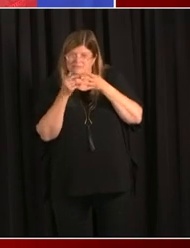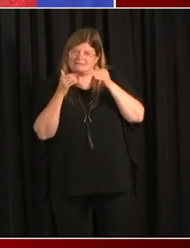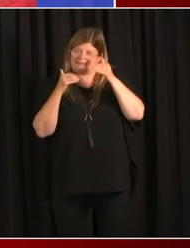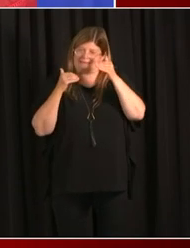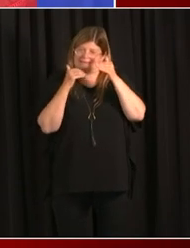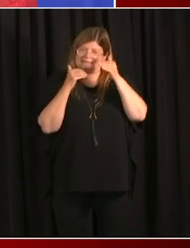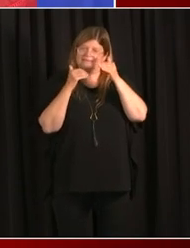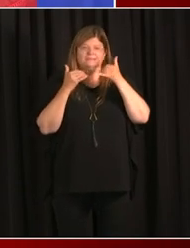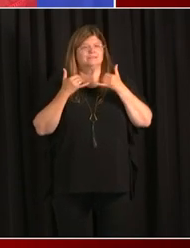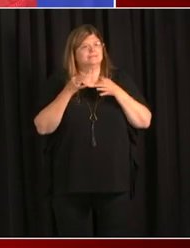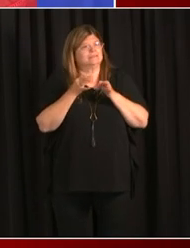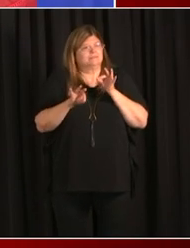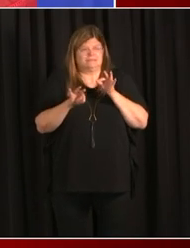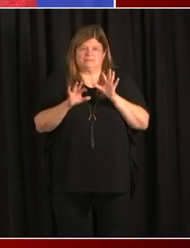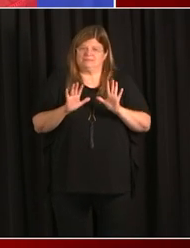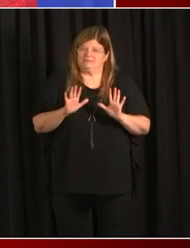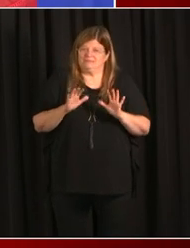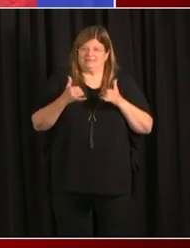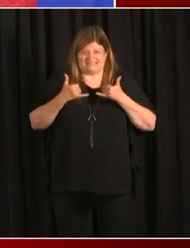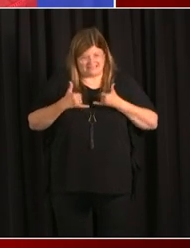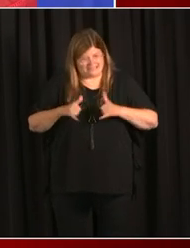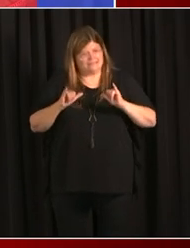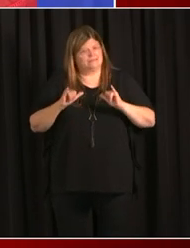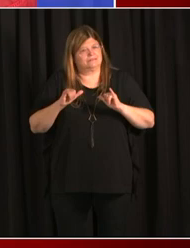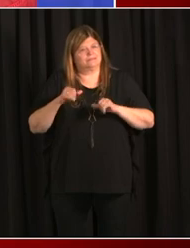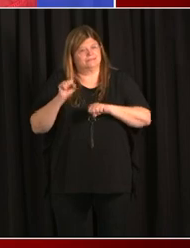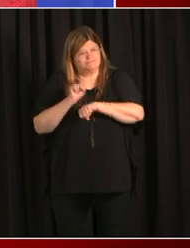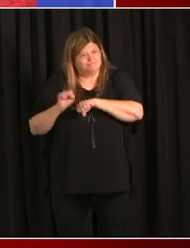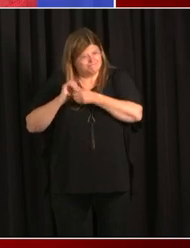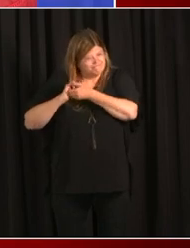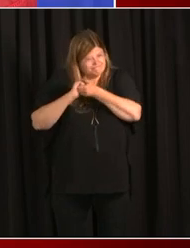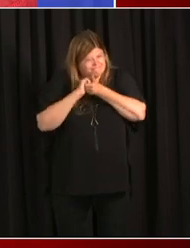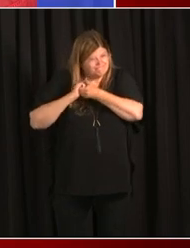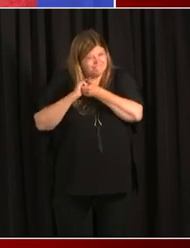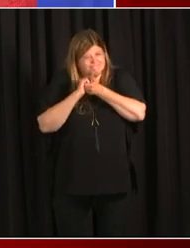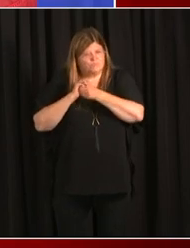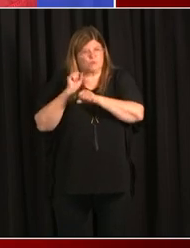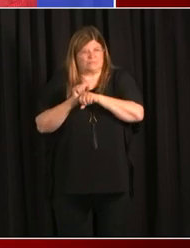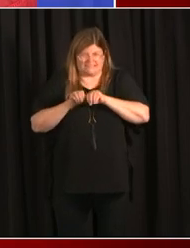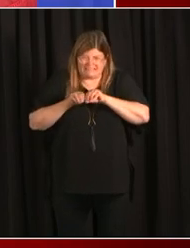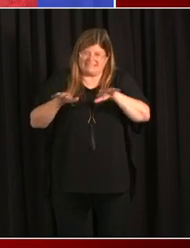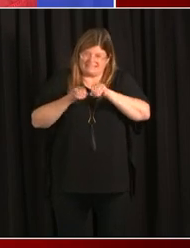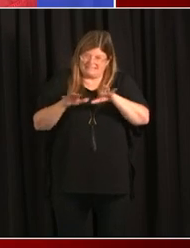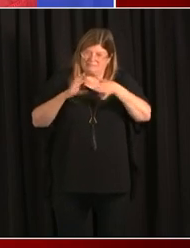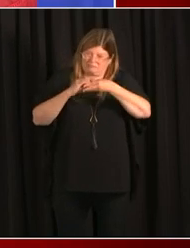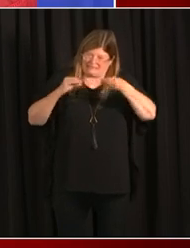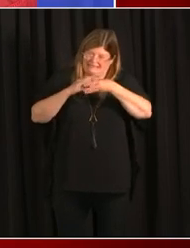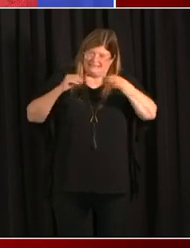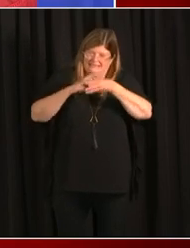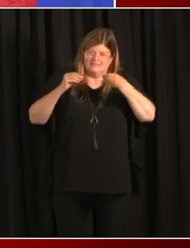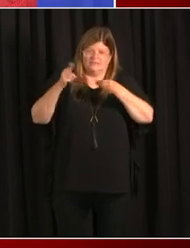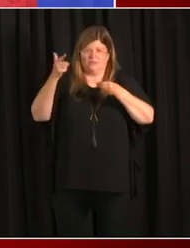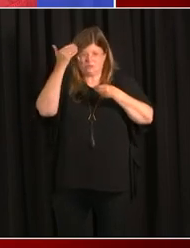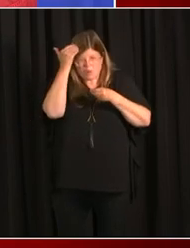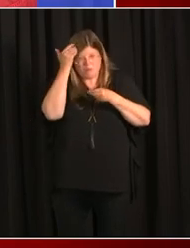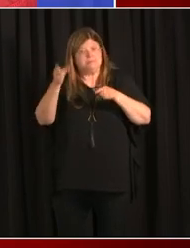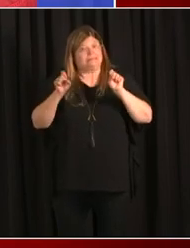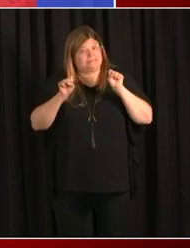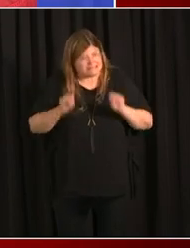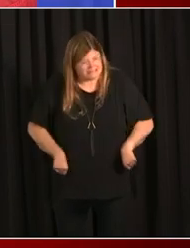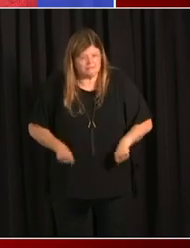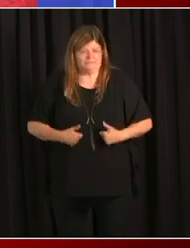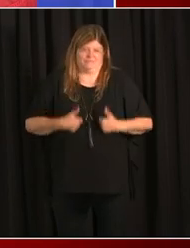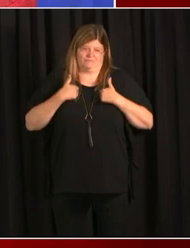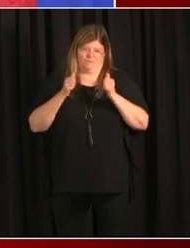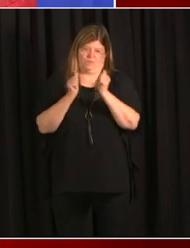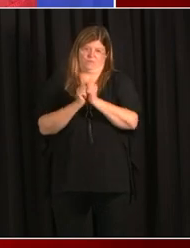and DC Health and so many of our partners have been working to spread the message that you can live with